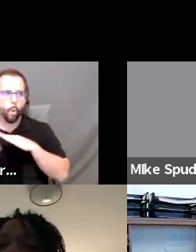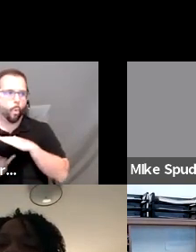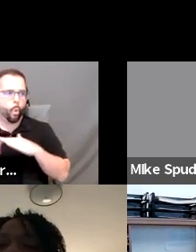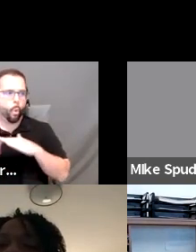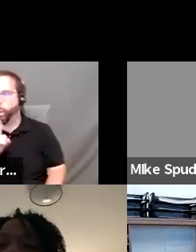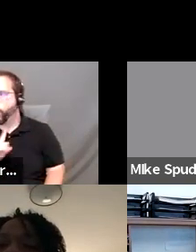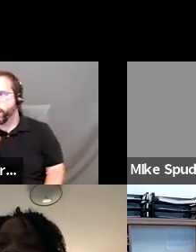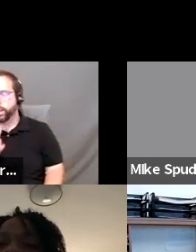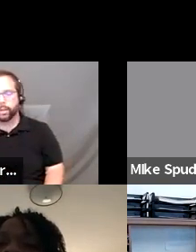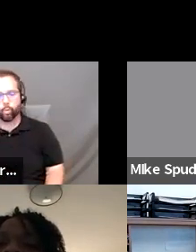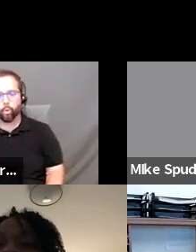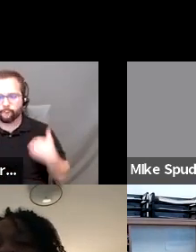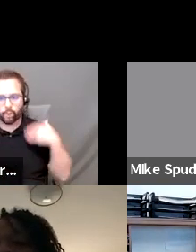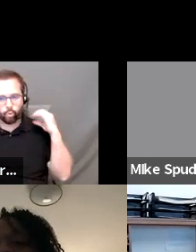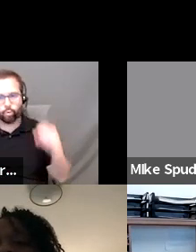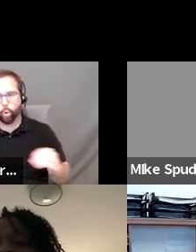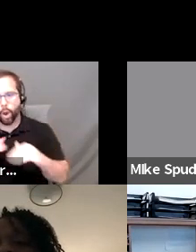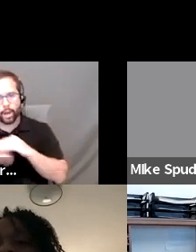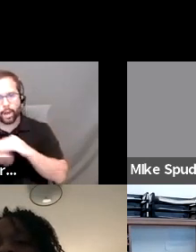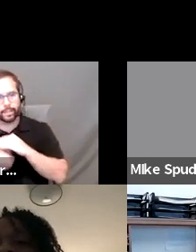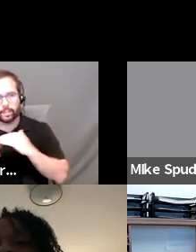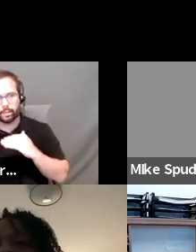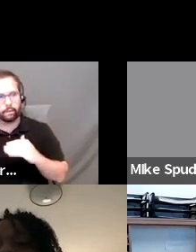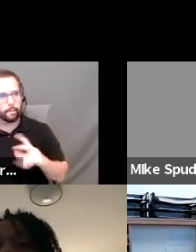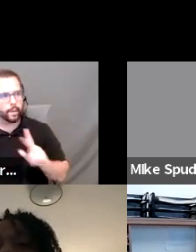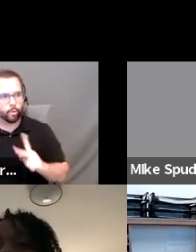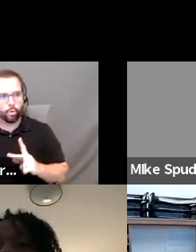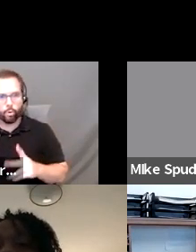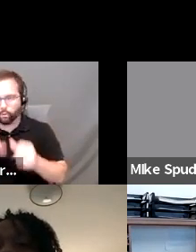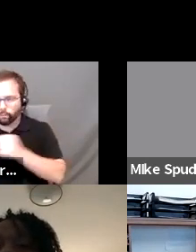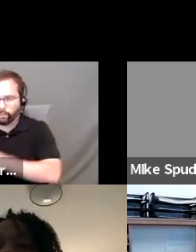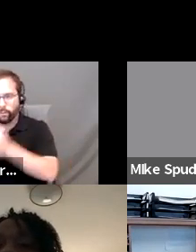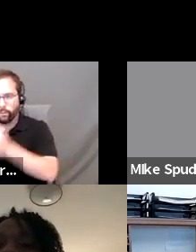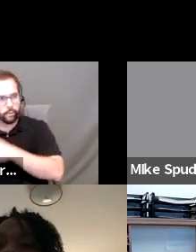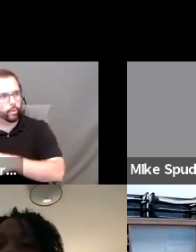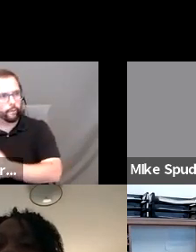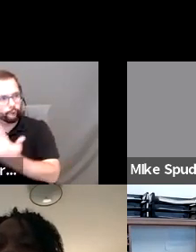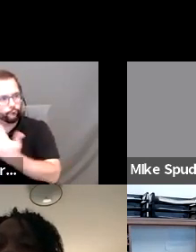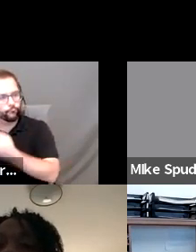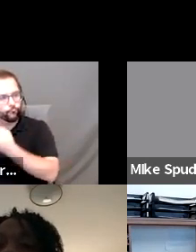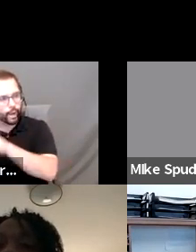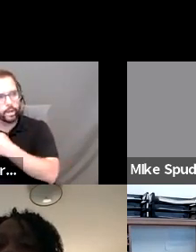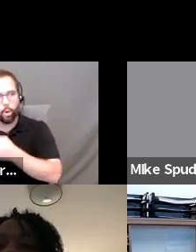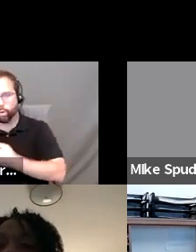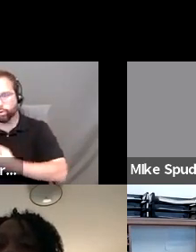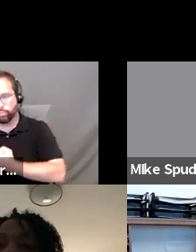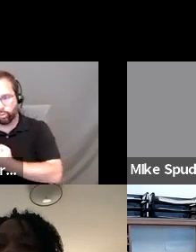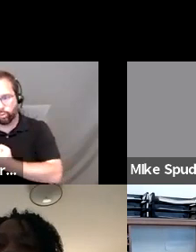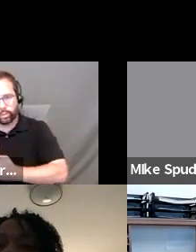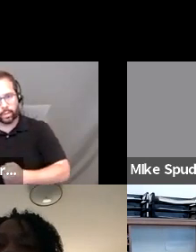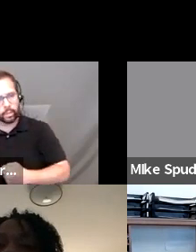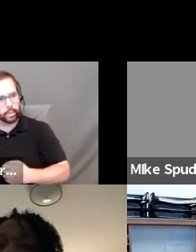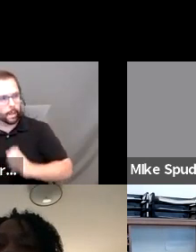access to people around them to be their friends, or to be able to support them emotionally,